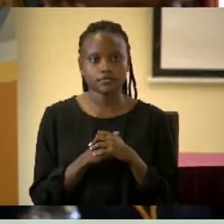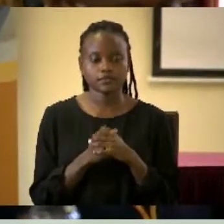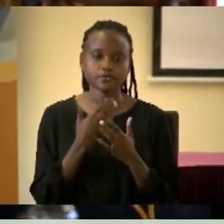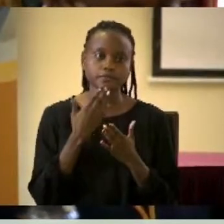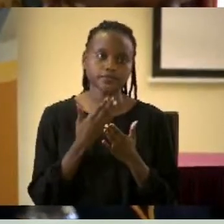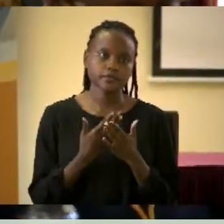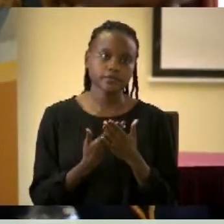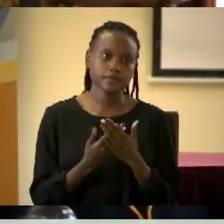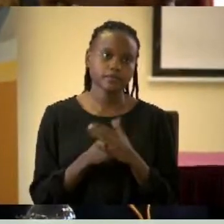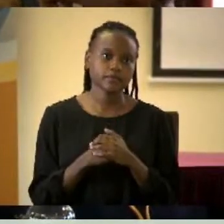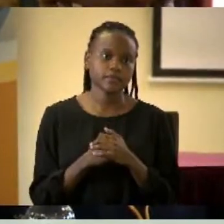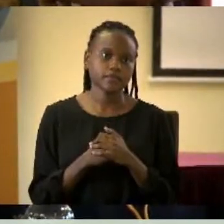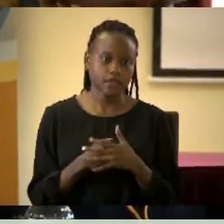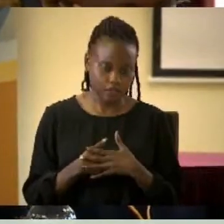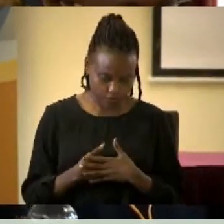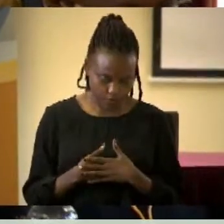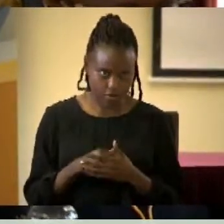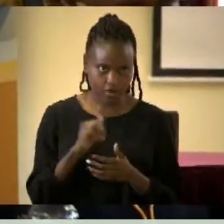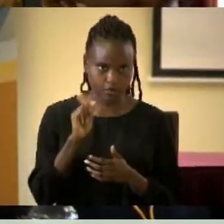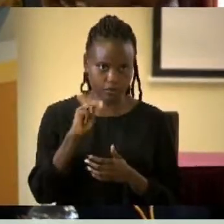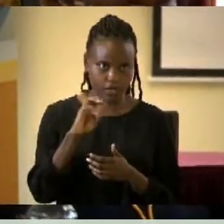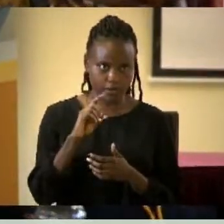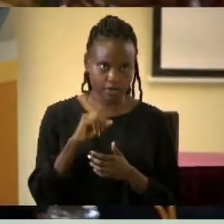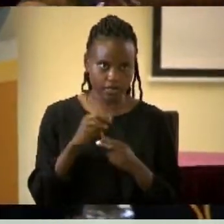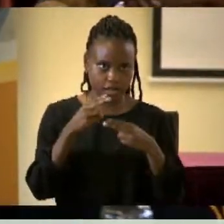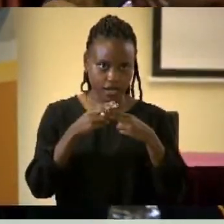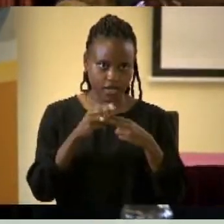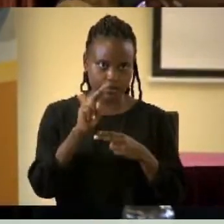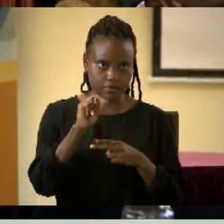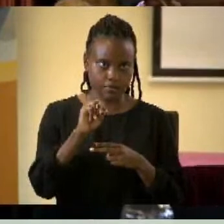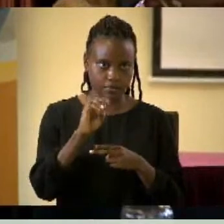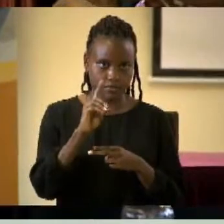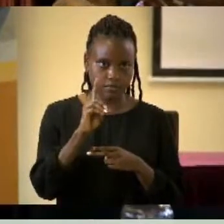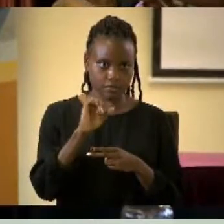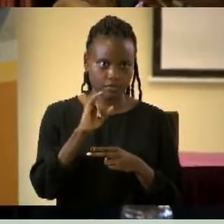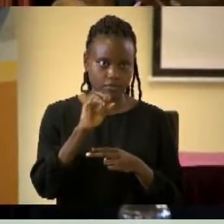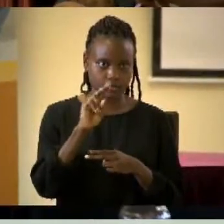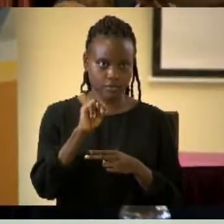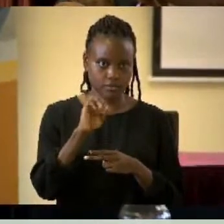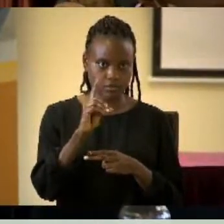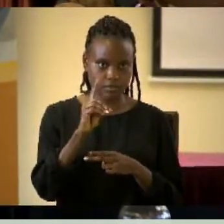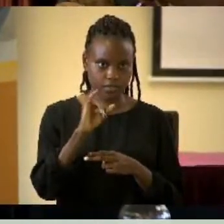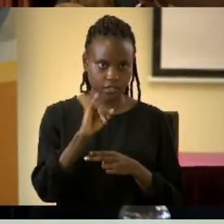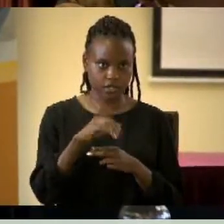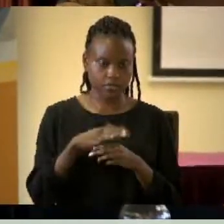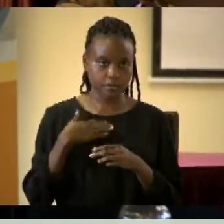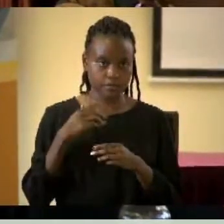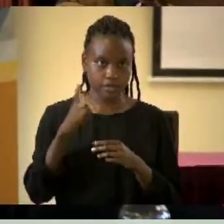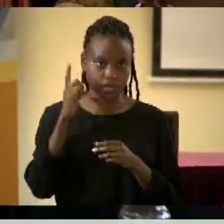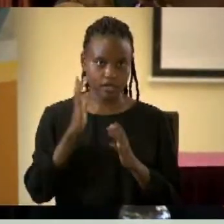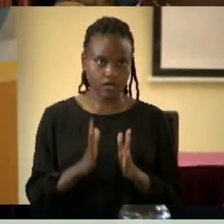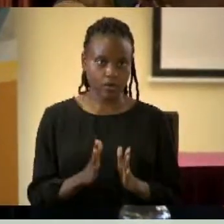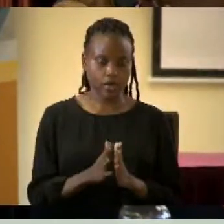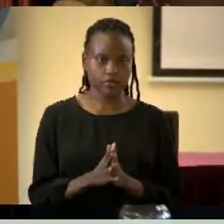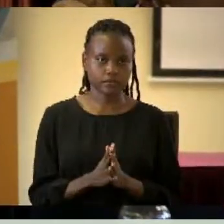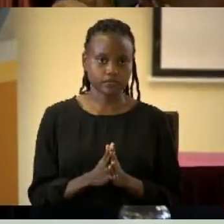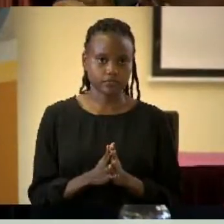Thank you very much, Honorable Amadi. My name is Dindi. I'm an advocate. And